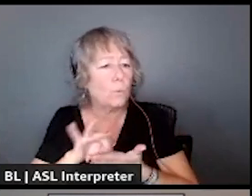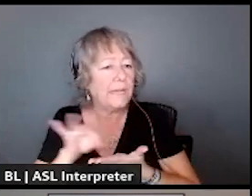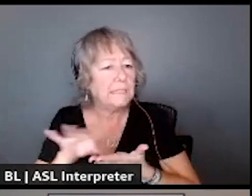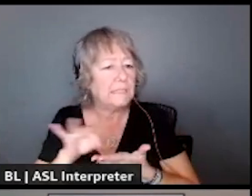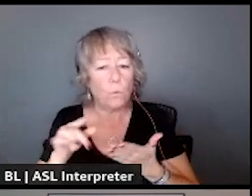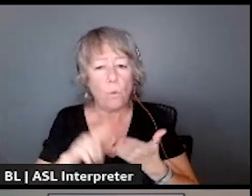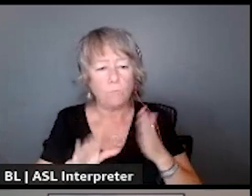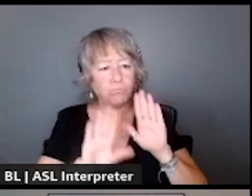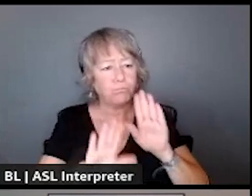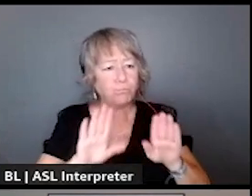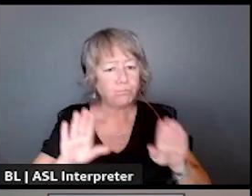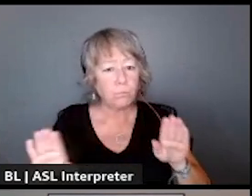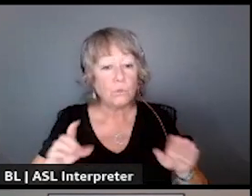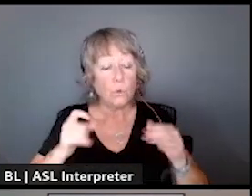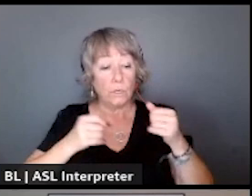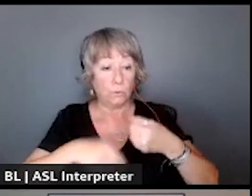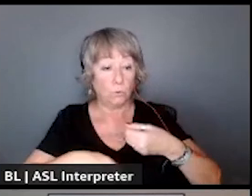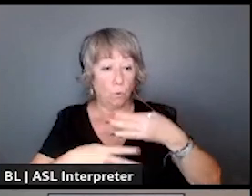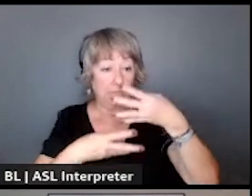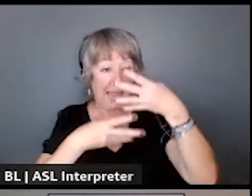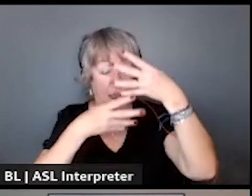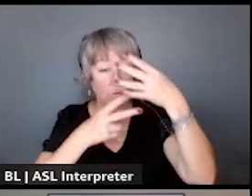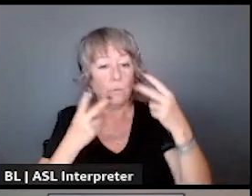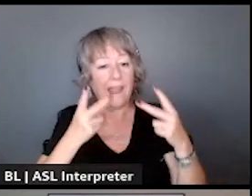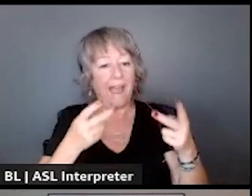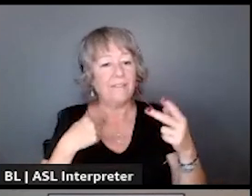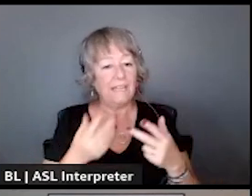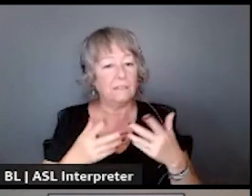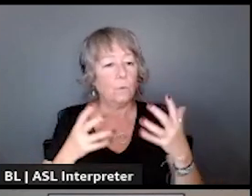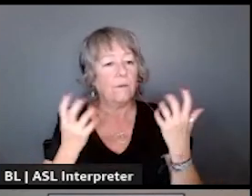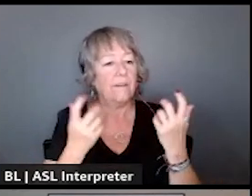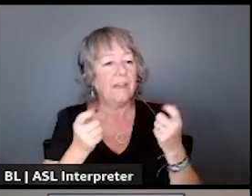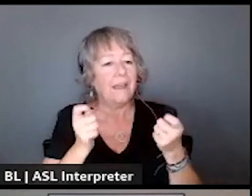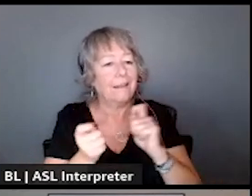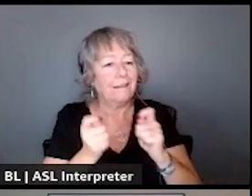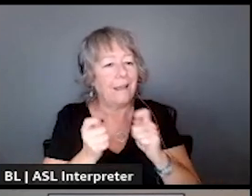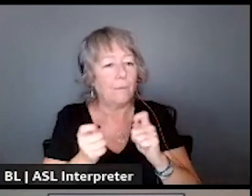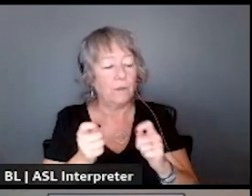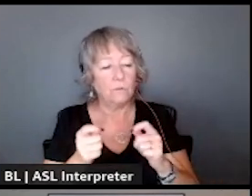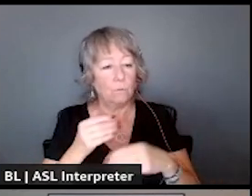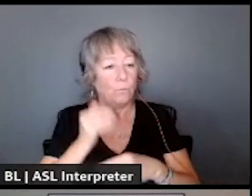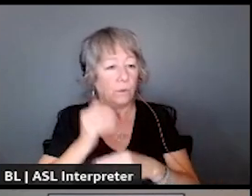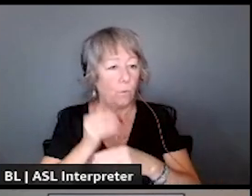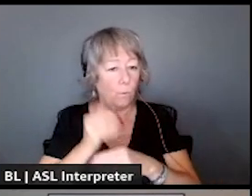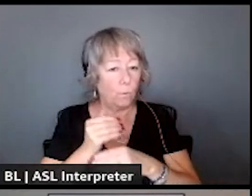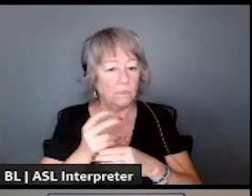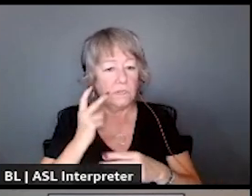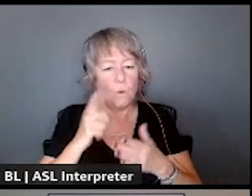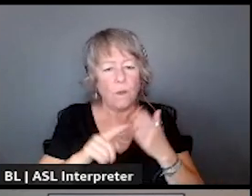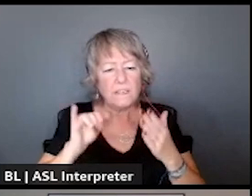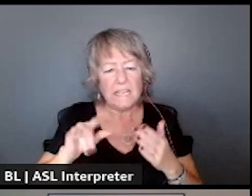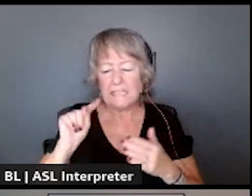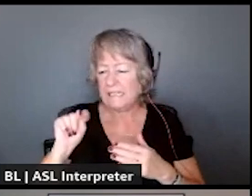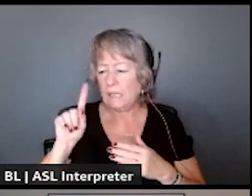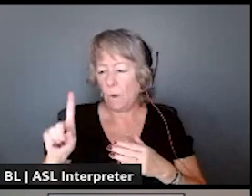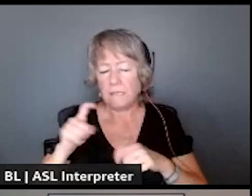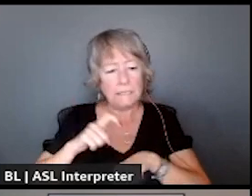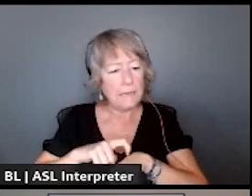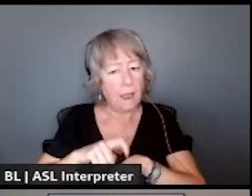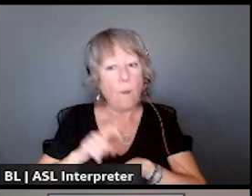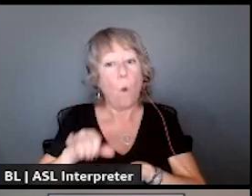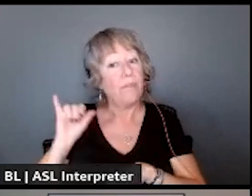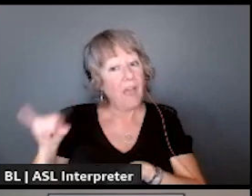it's transistors, it's like having a bunch of electrons on a transistor, and not having the electrons there is your 0, and having them